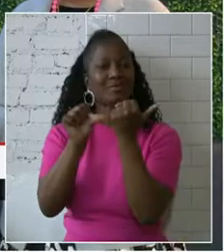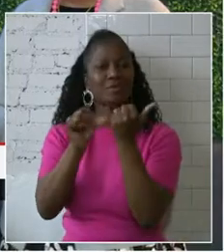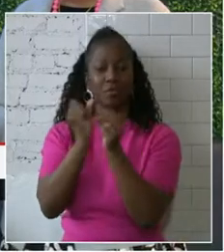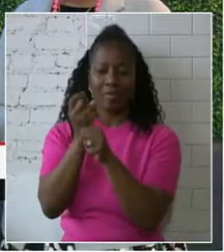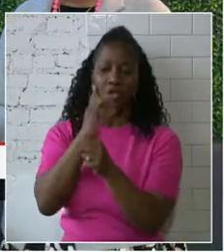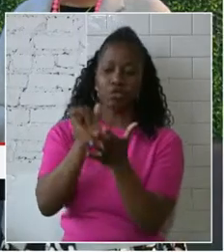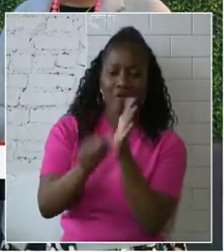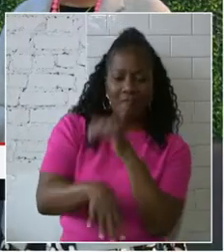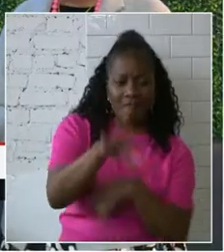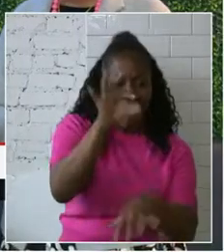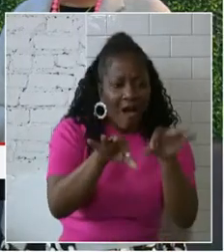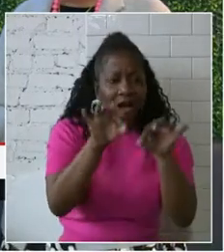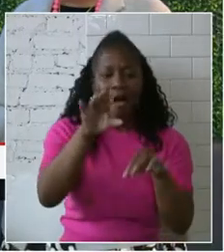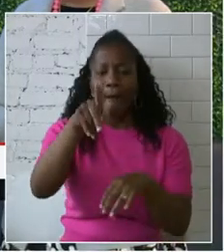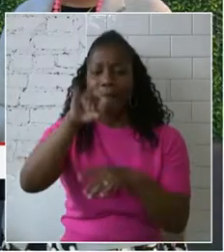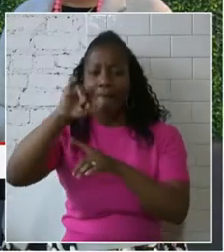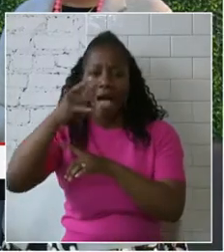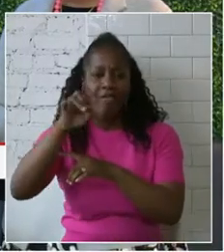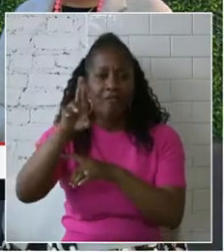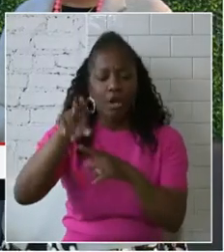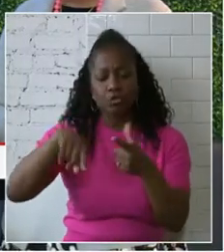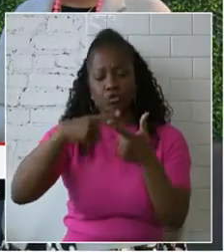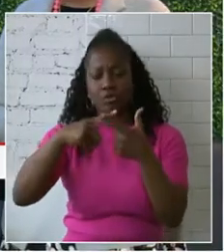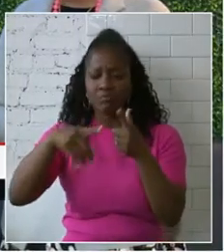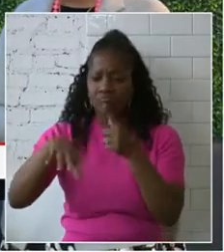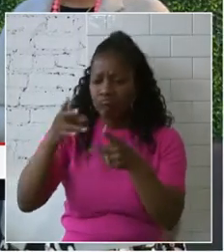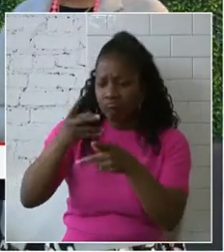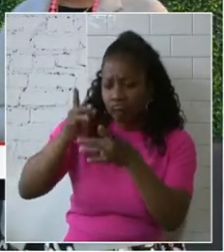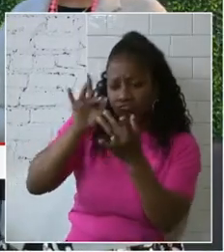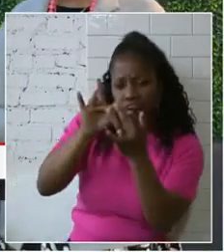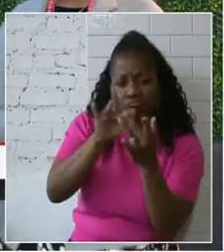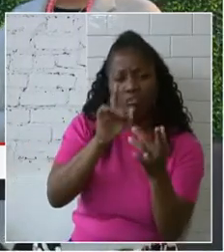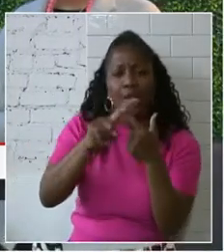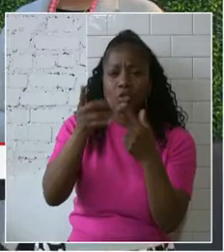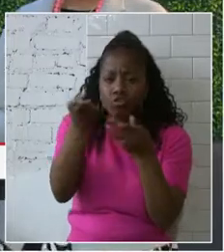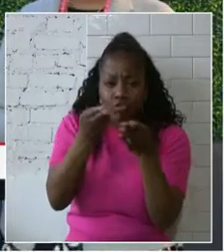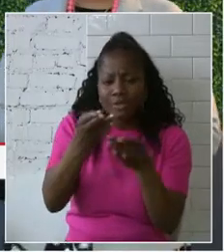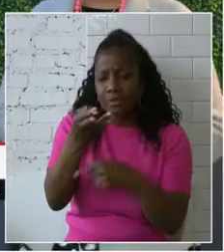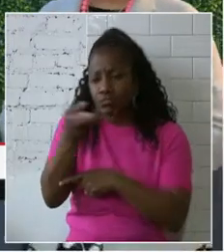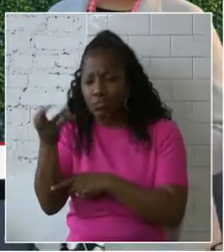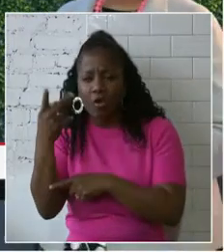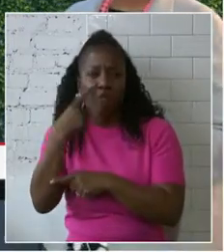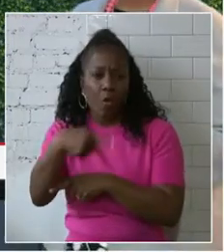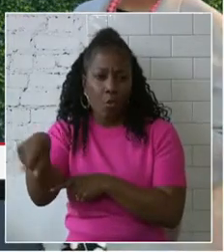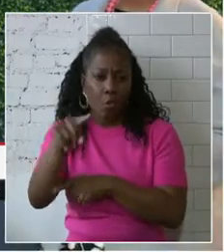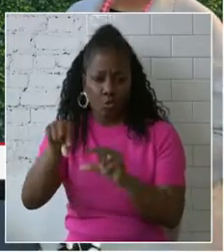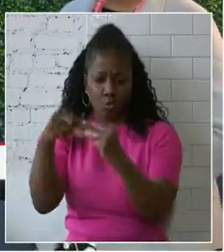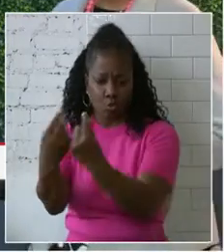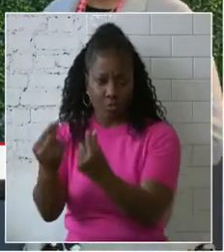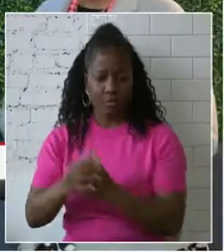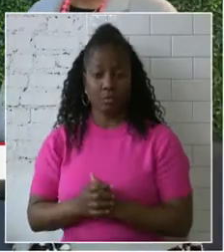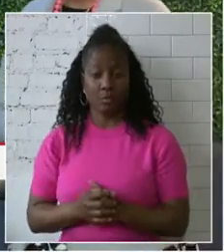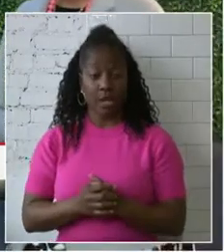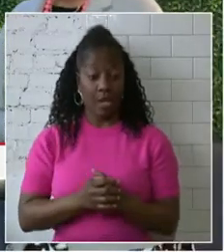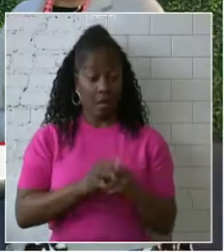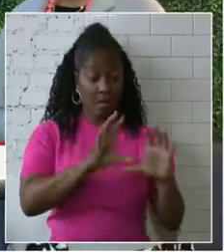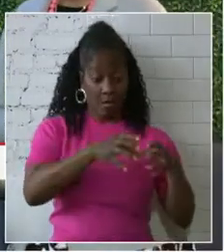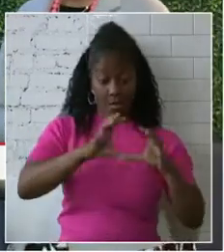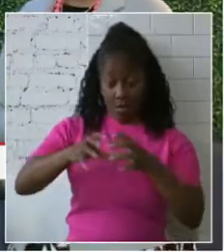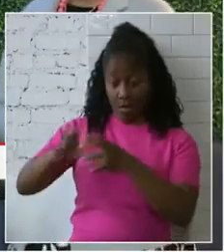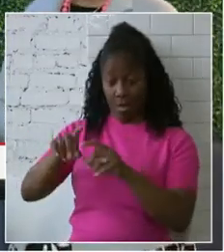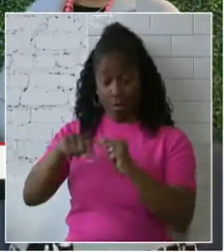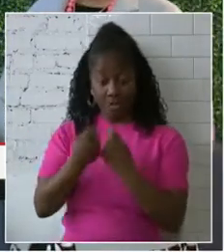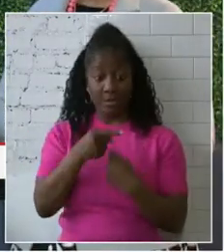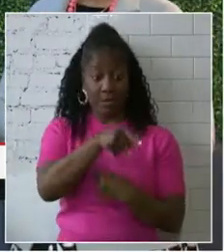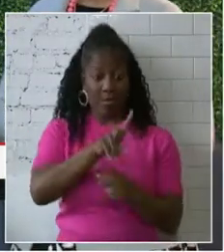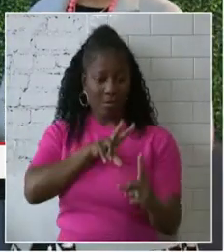service navigation as well as tracking outreach and service delivery efforts. Each of these teams have been assigned to a